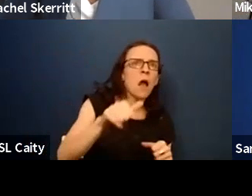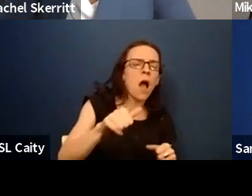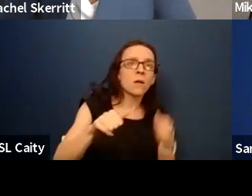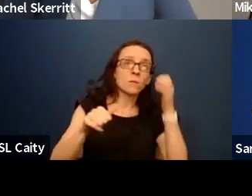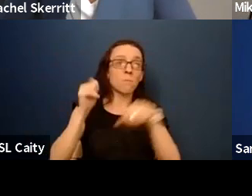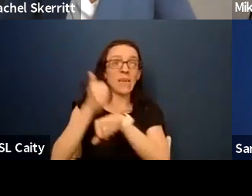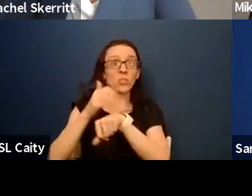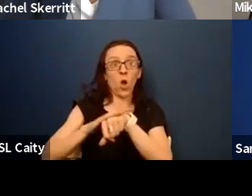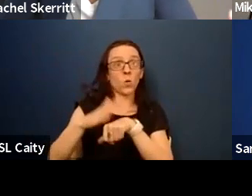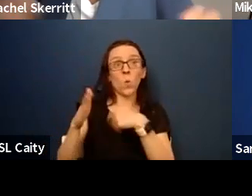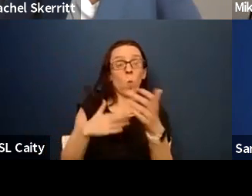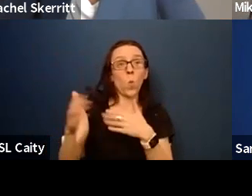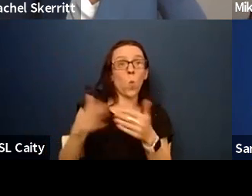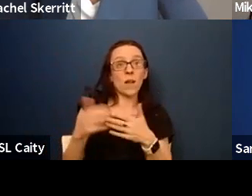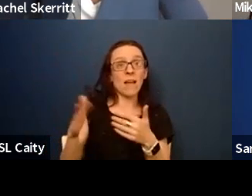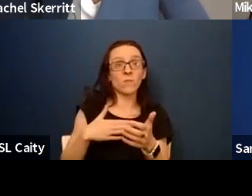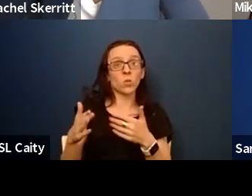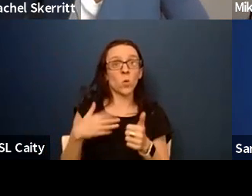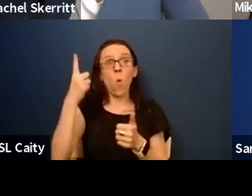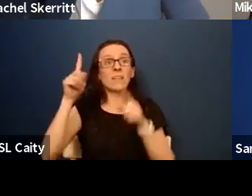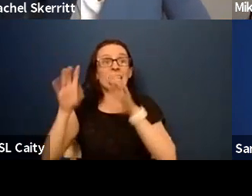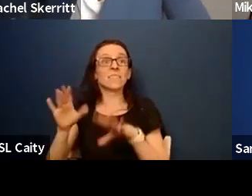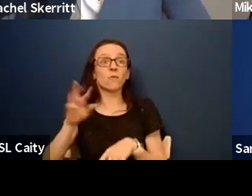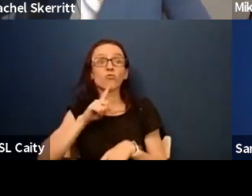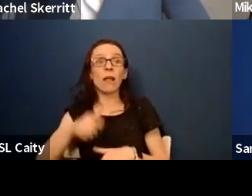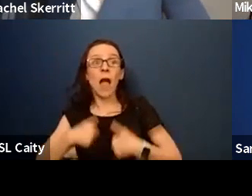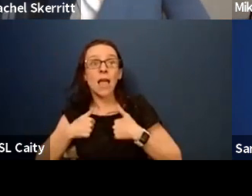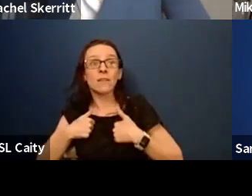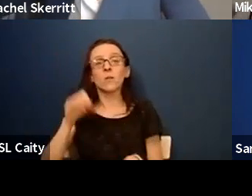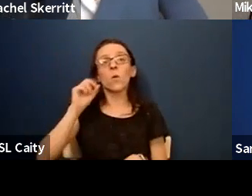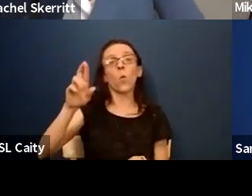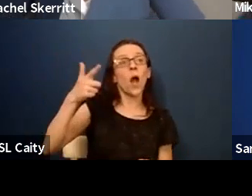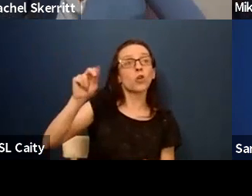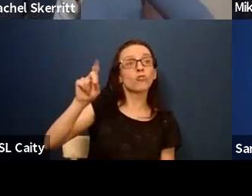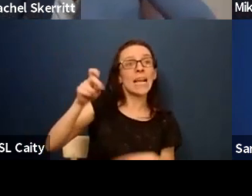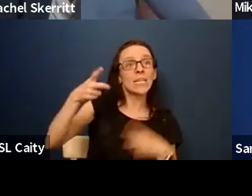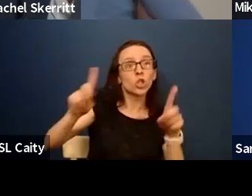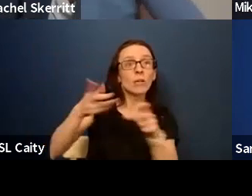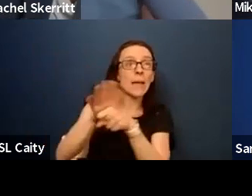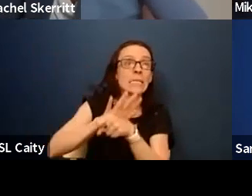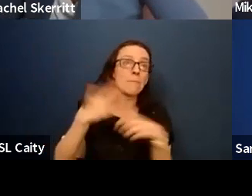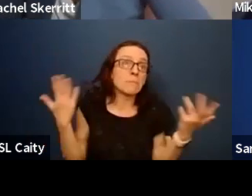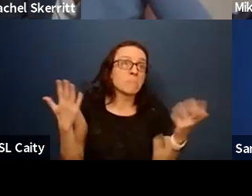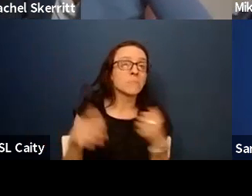frankly, whatever it is right now, one test on one day of your life or a grade during a pandemic. And so that's my 2 cents